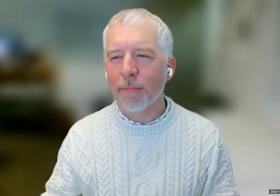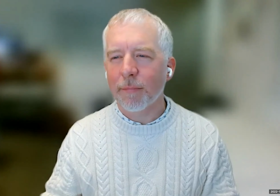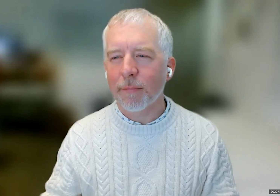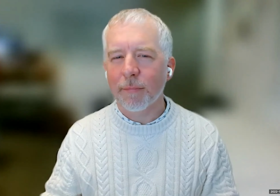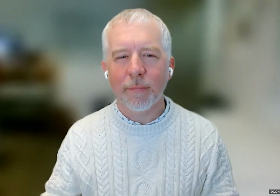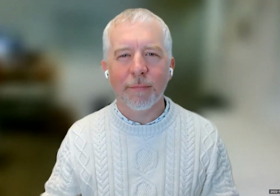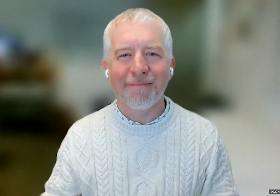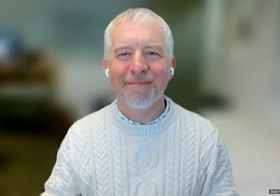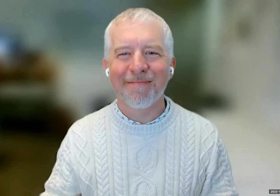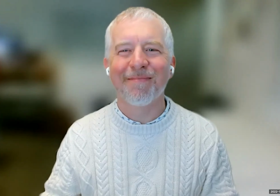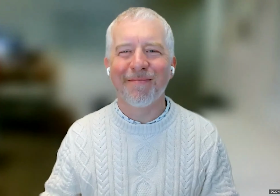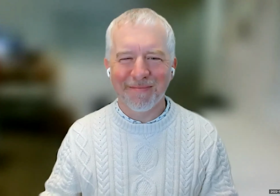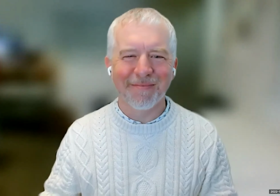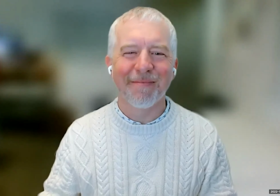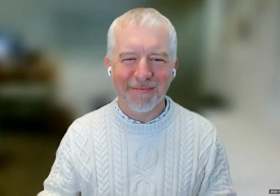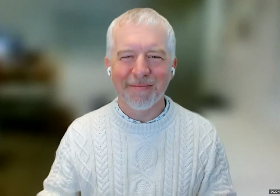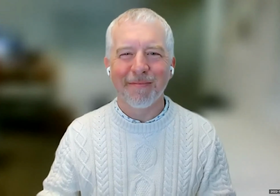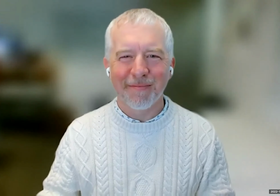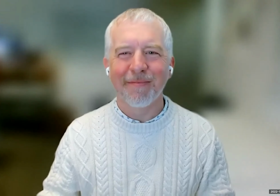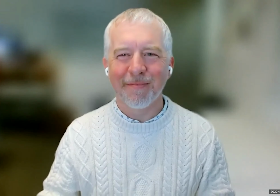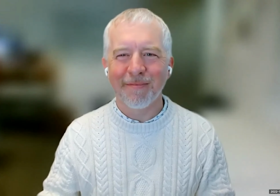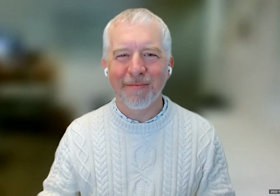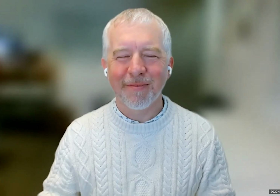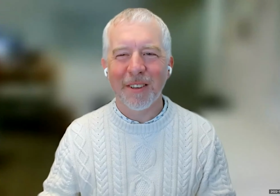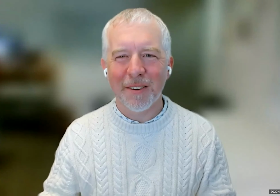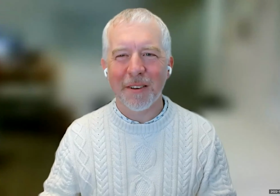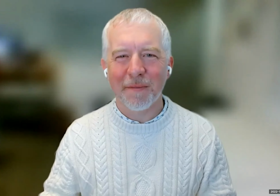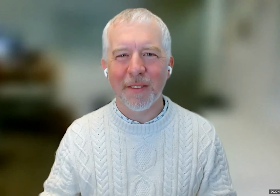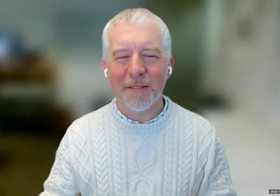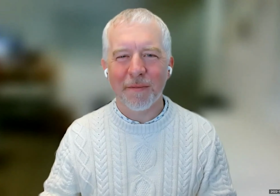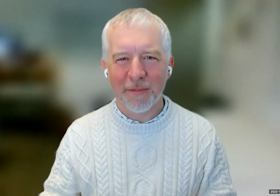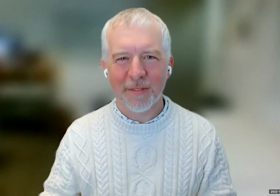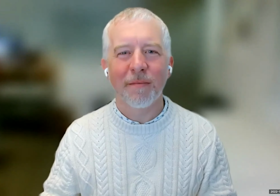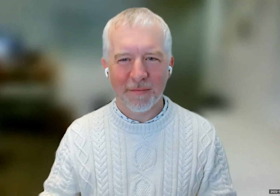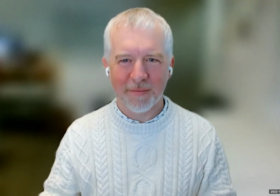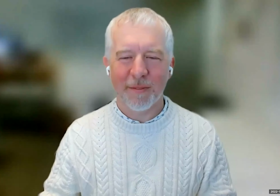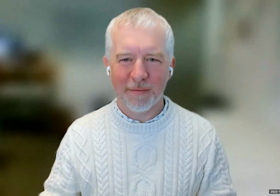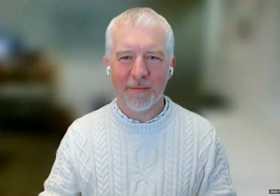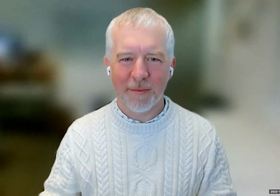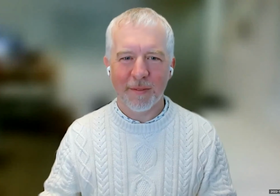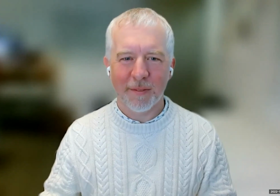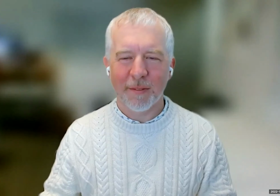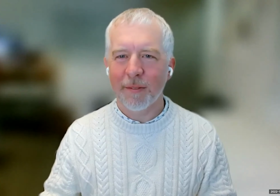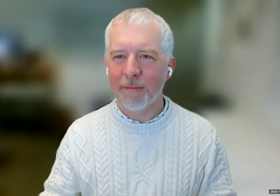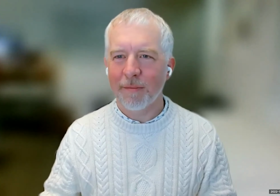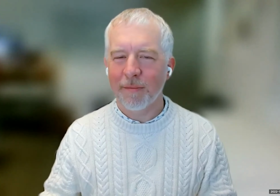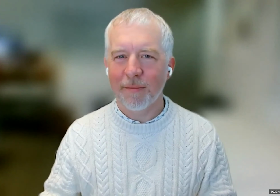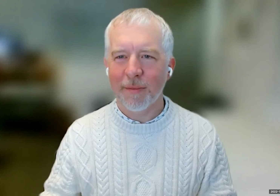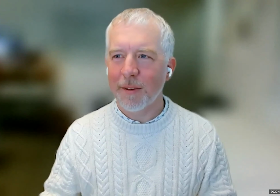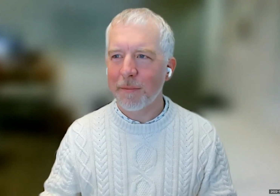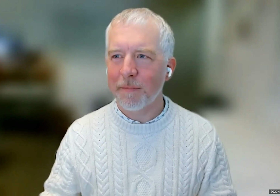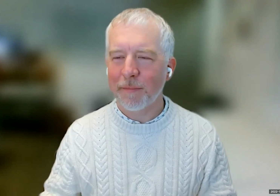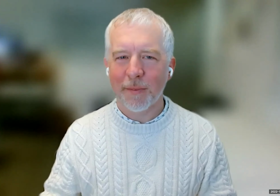definitely going to be coming back, as I engage in new projects. So thank you so much, Michael. That was a very great presentation,